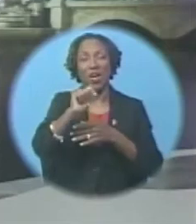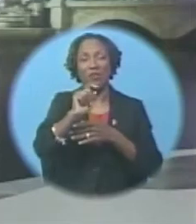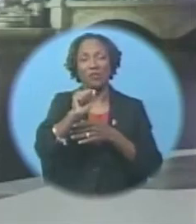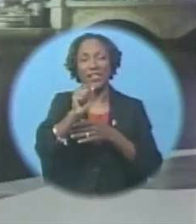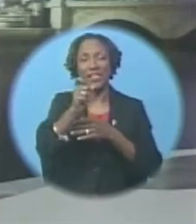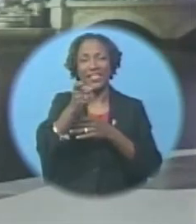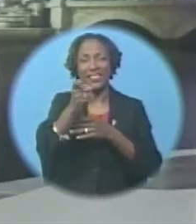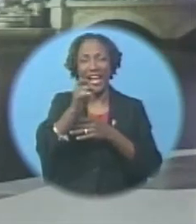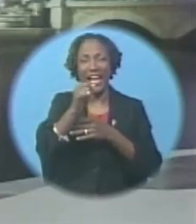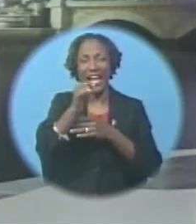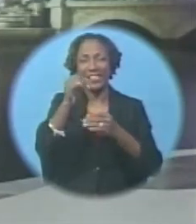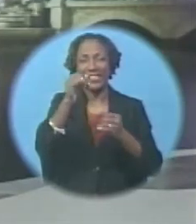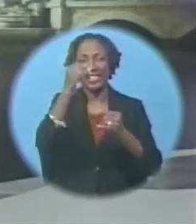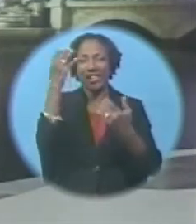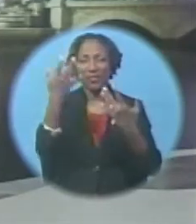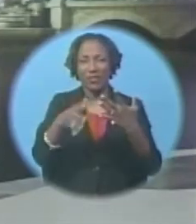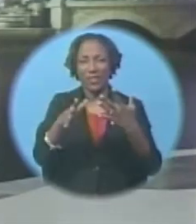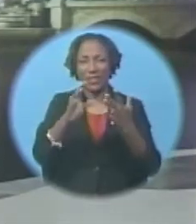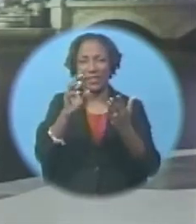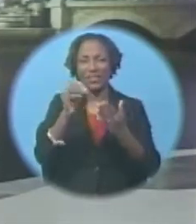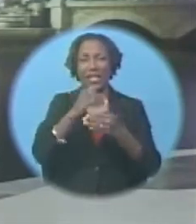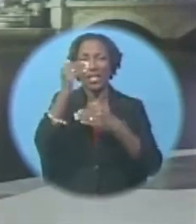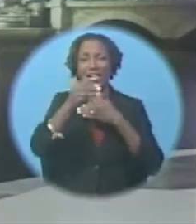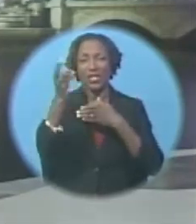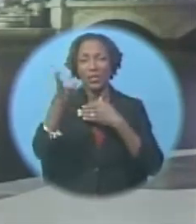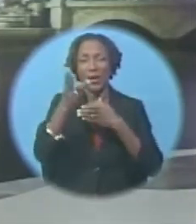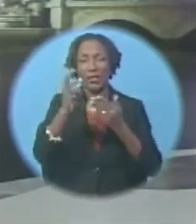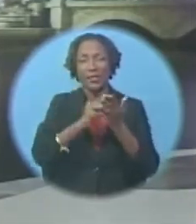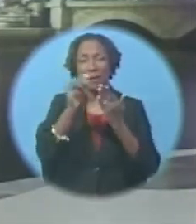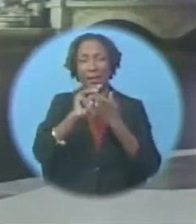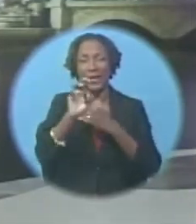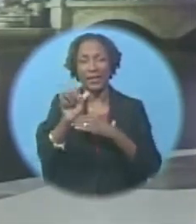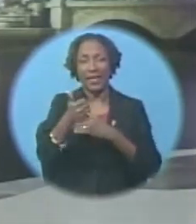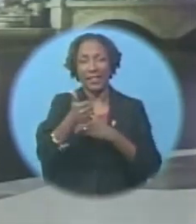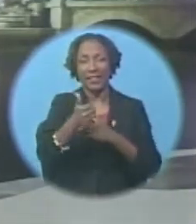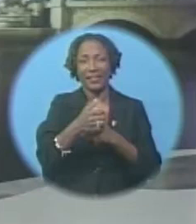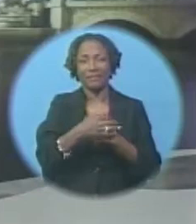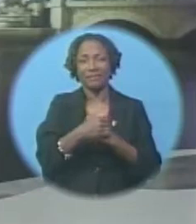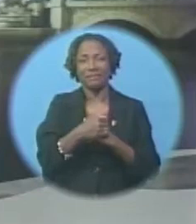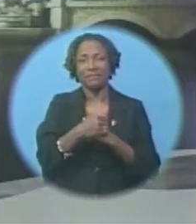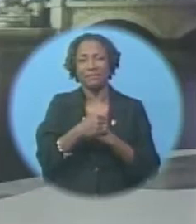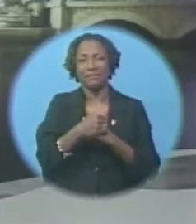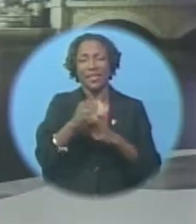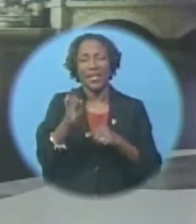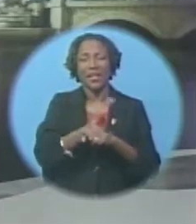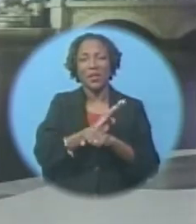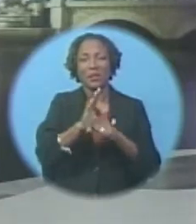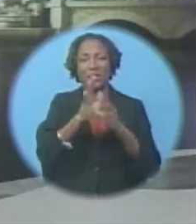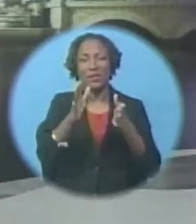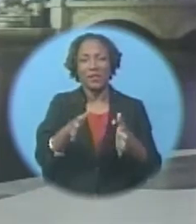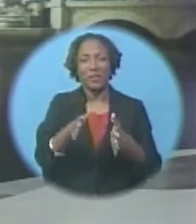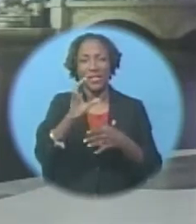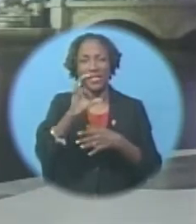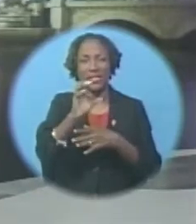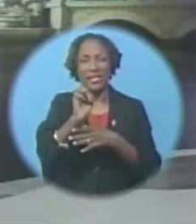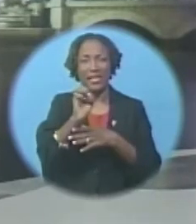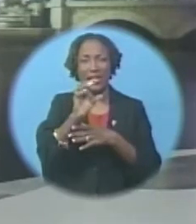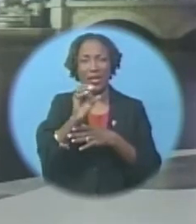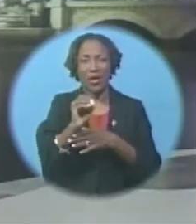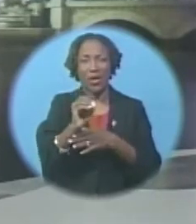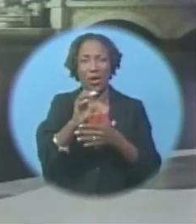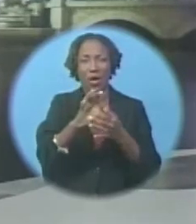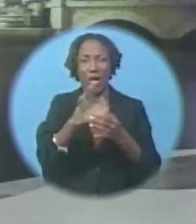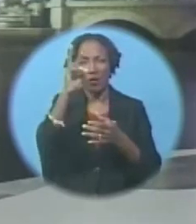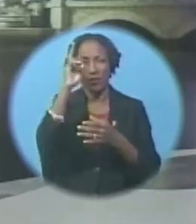filing deadline to next Wednesday, May 10th. Prominent businessman and Chief Executive Officer of the